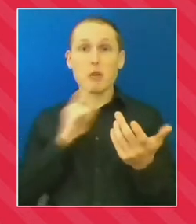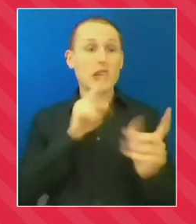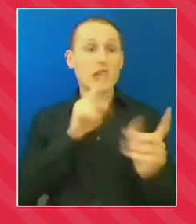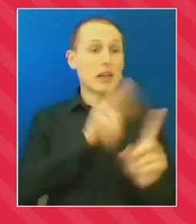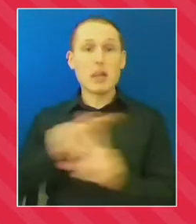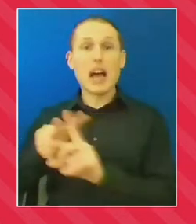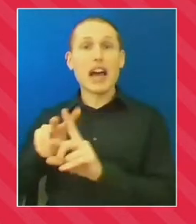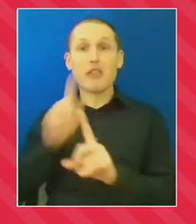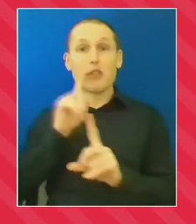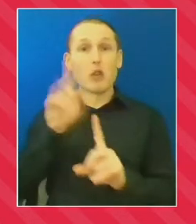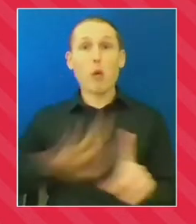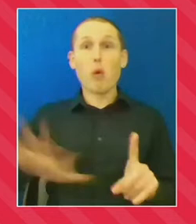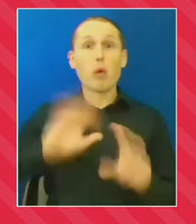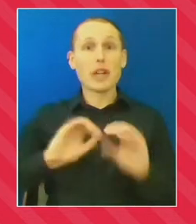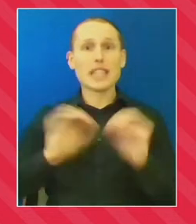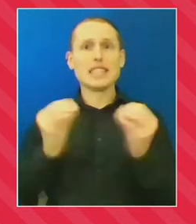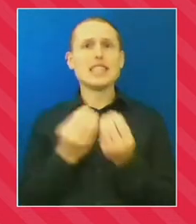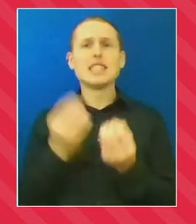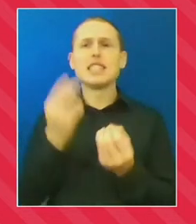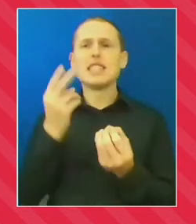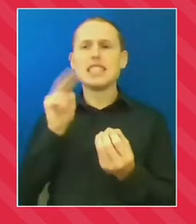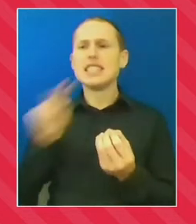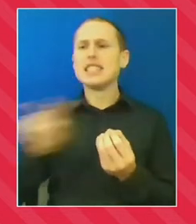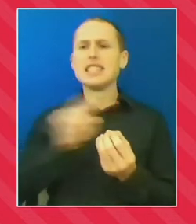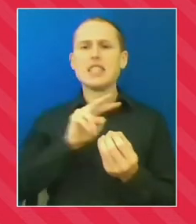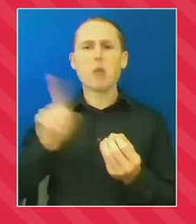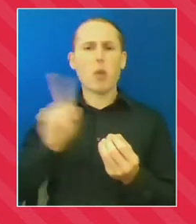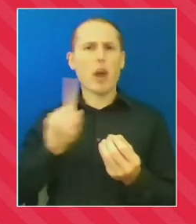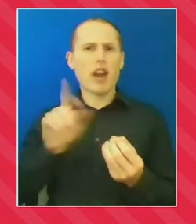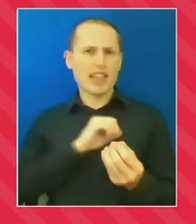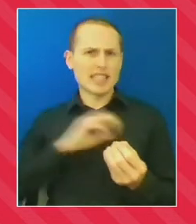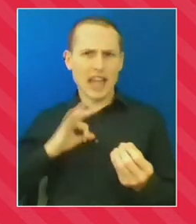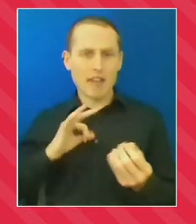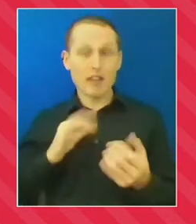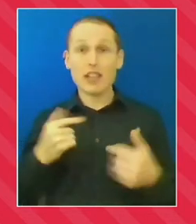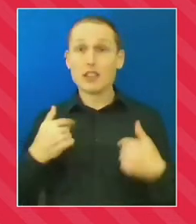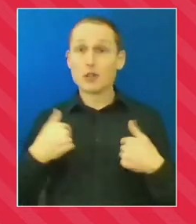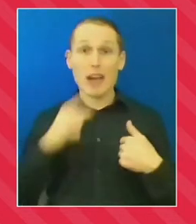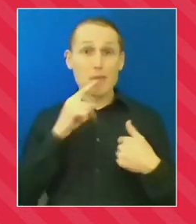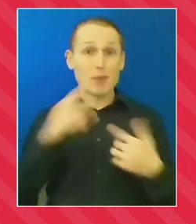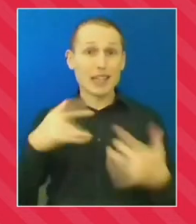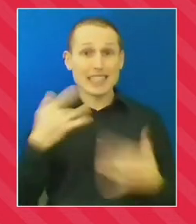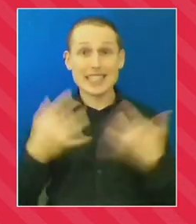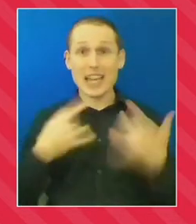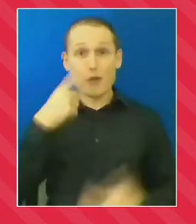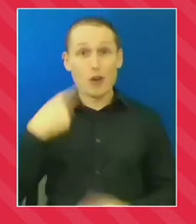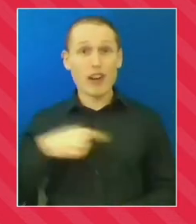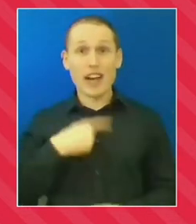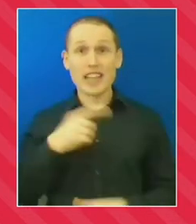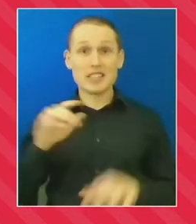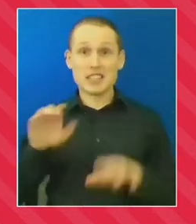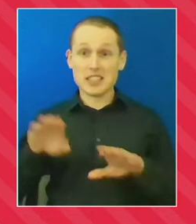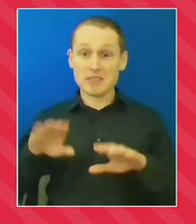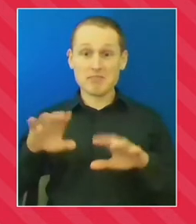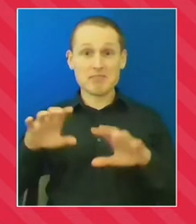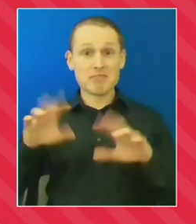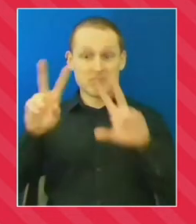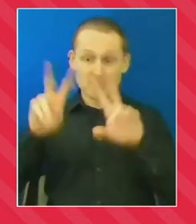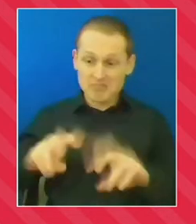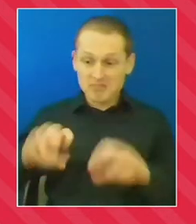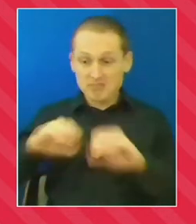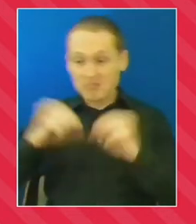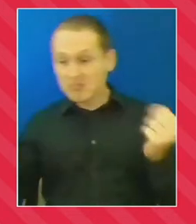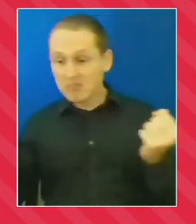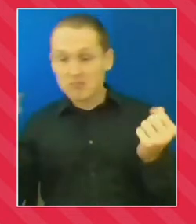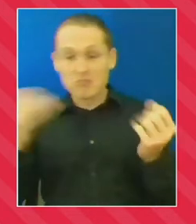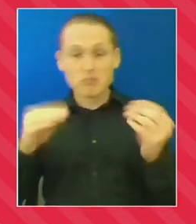see where we are with all staff. I'm super excited for us to really break that open and utilize this year as a